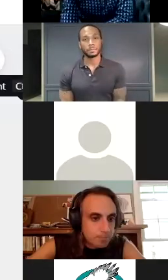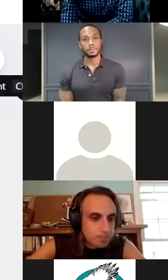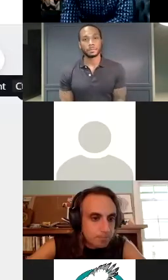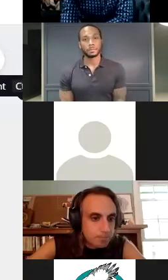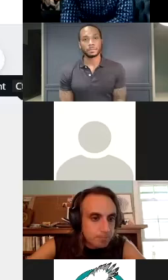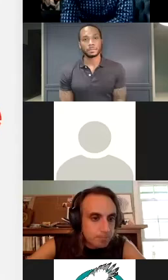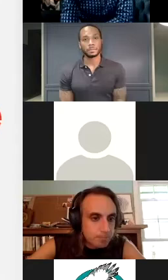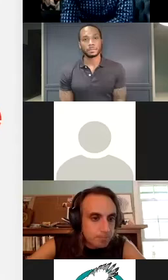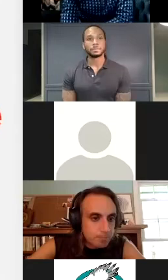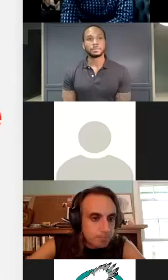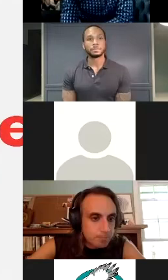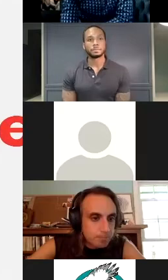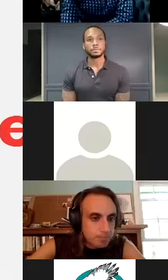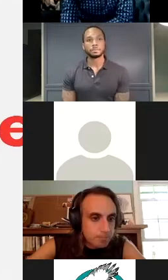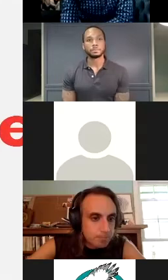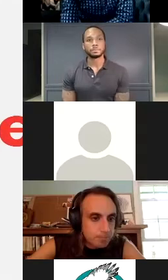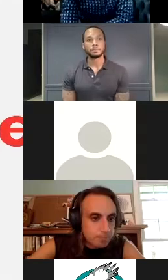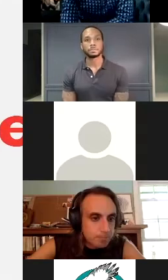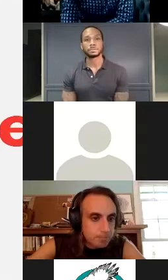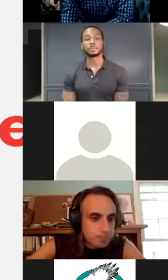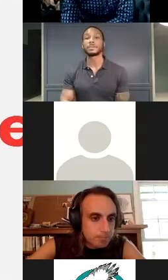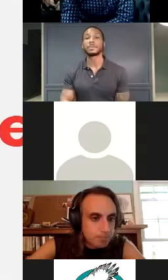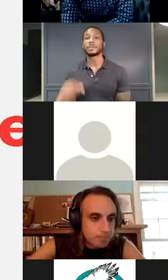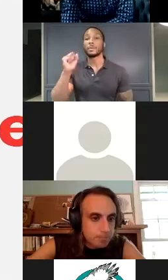Just give it a minute. Okay.